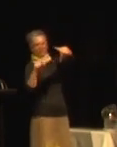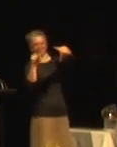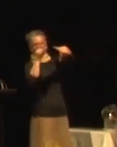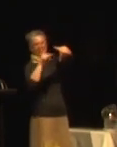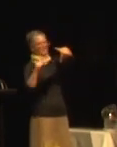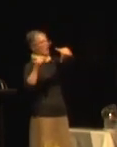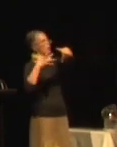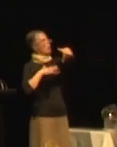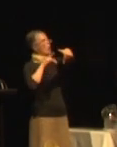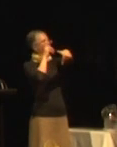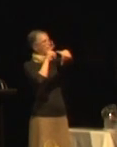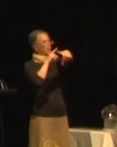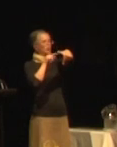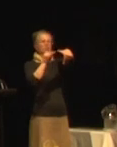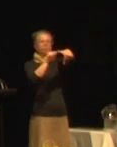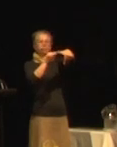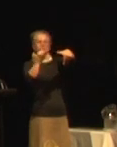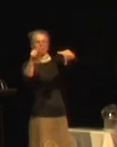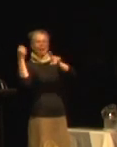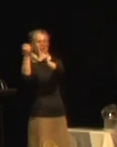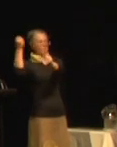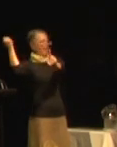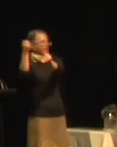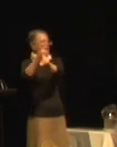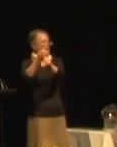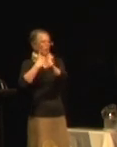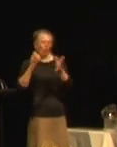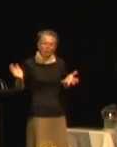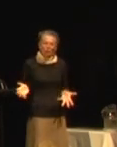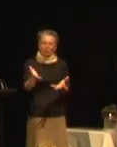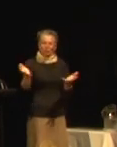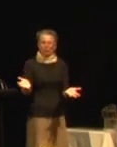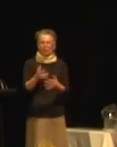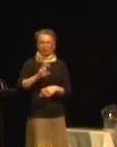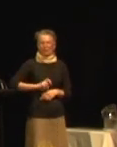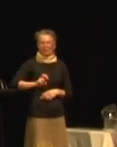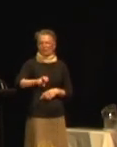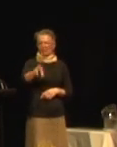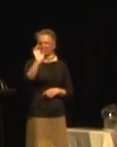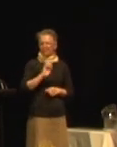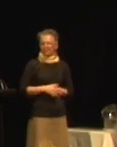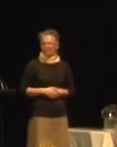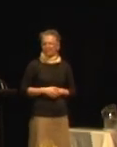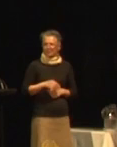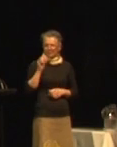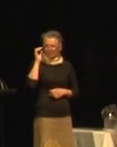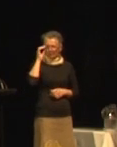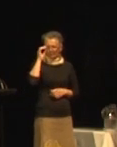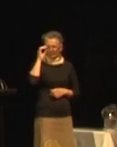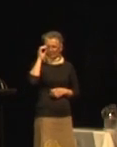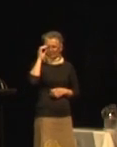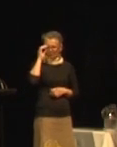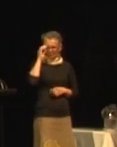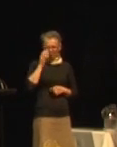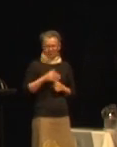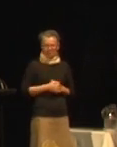towards impactful kinds of engagement and activities. Now I'm going to skip over this. This is a great story, but you'll get it later, maybe.